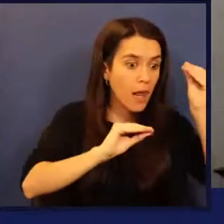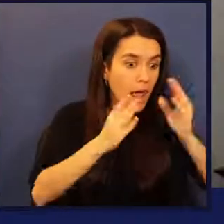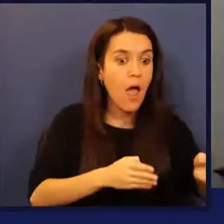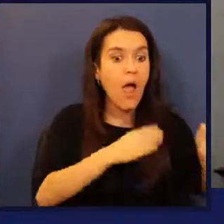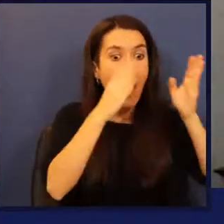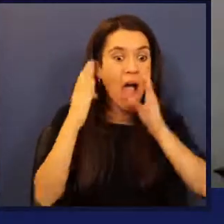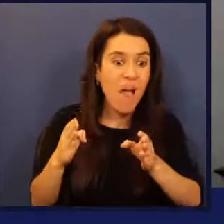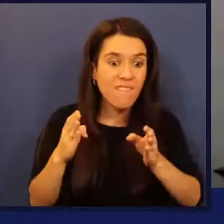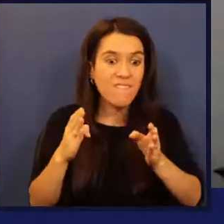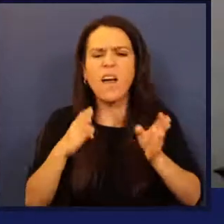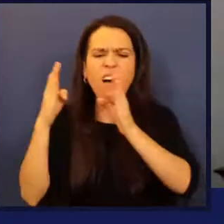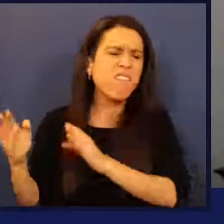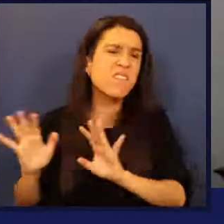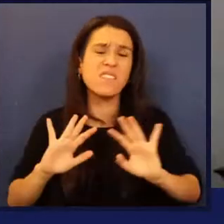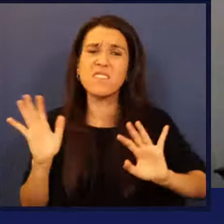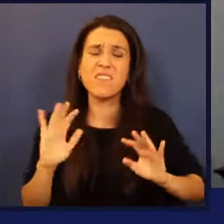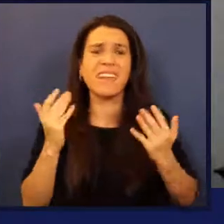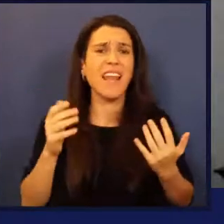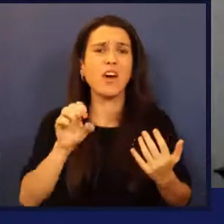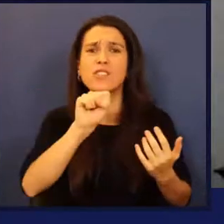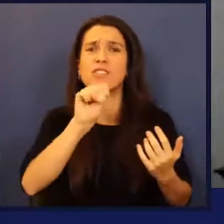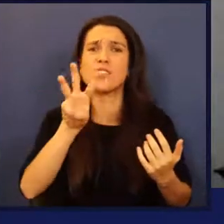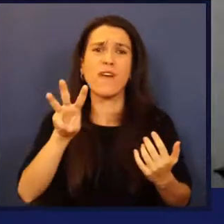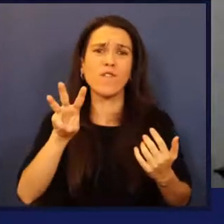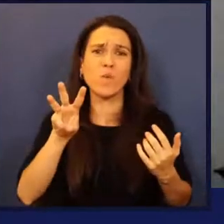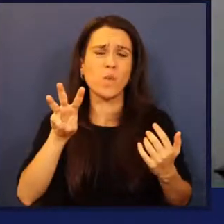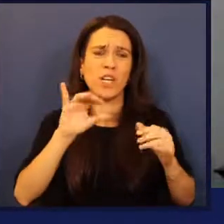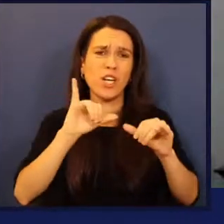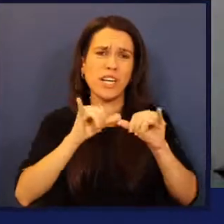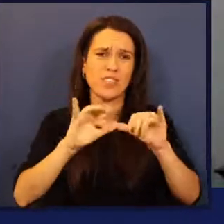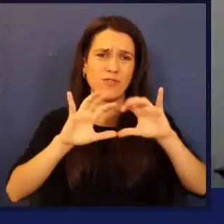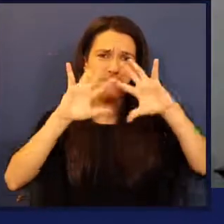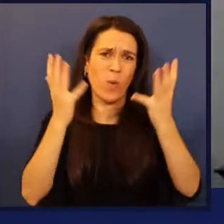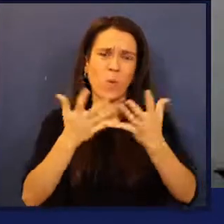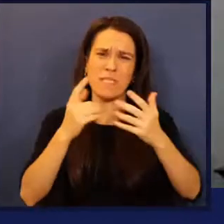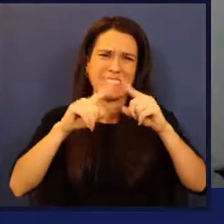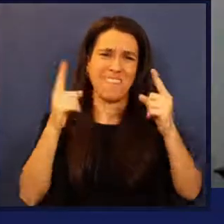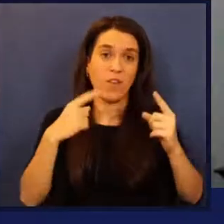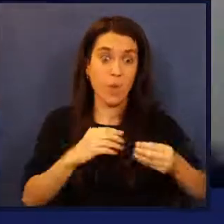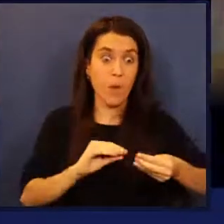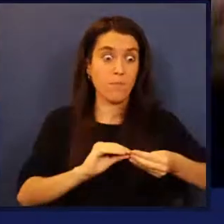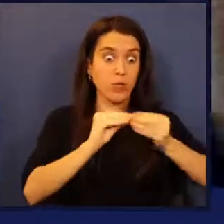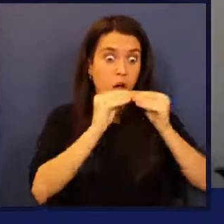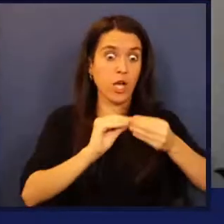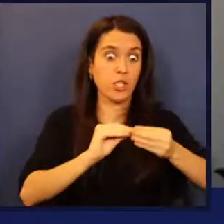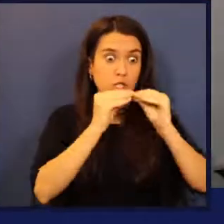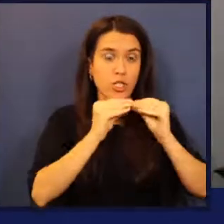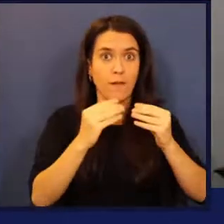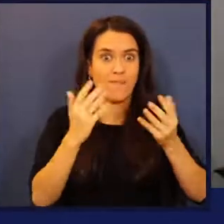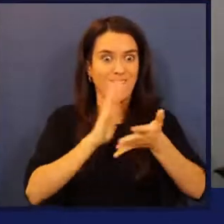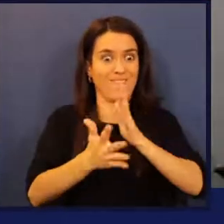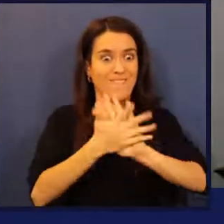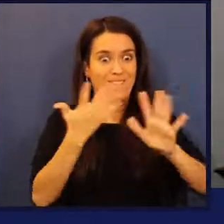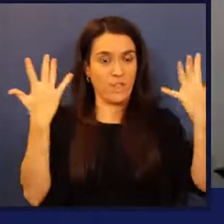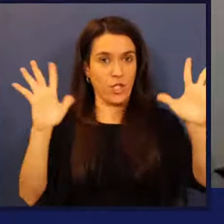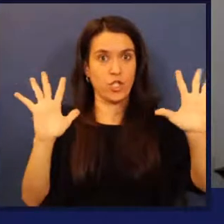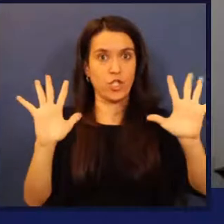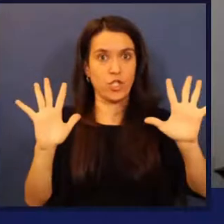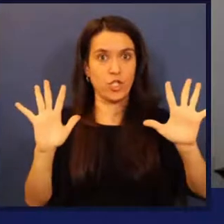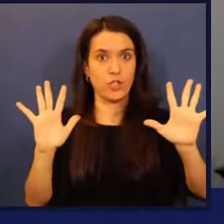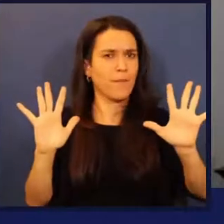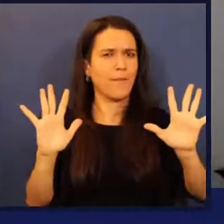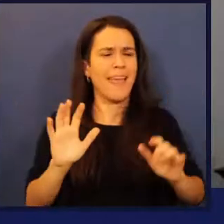shift from kind of a software engineering world where we push something in production and it's done. Where an AI